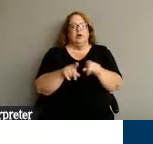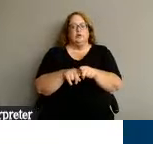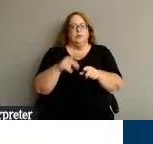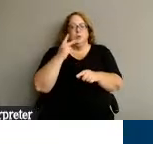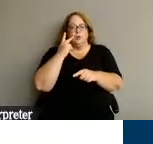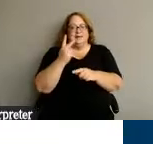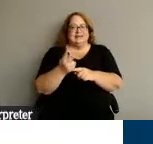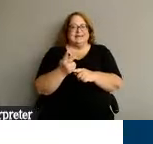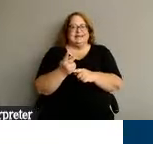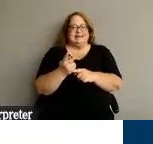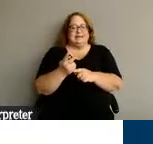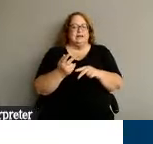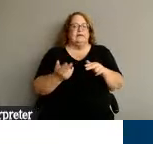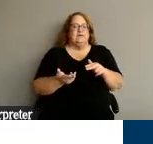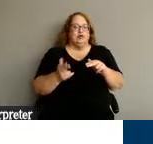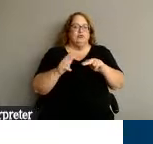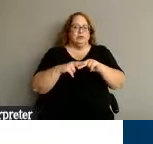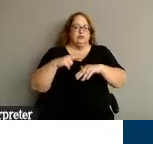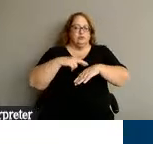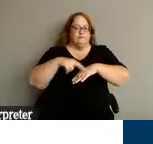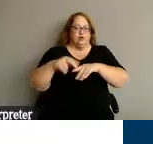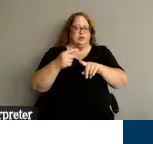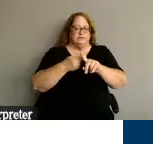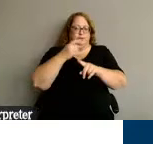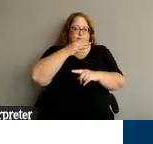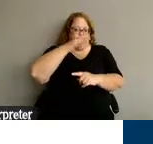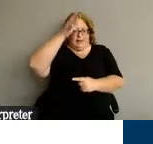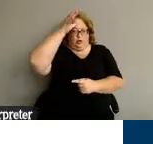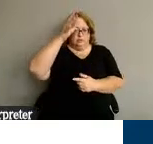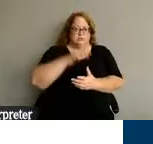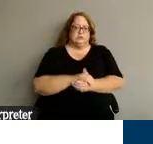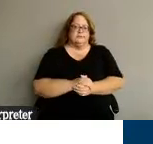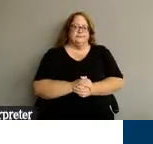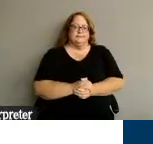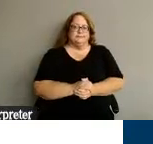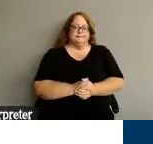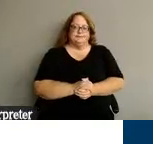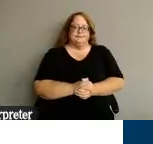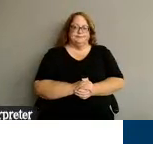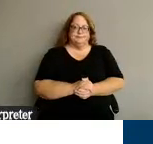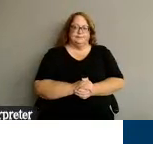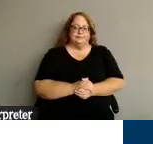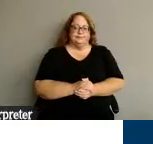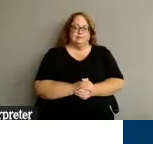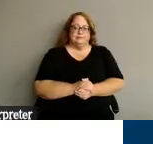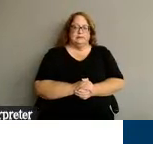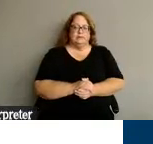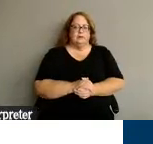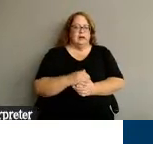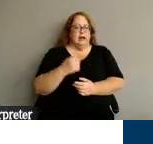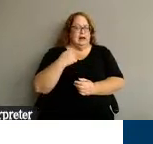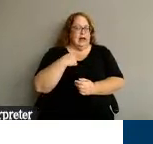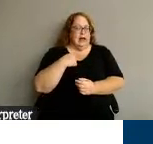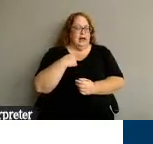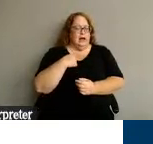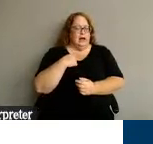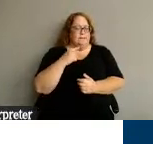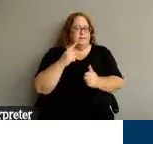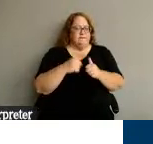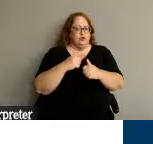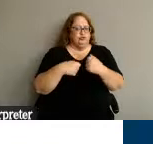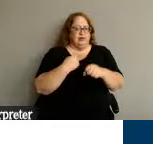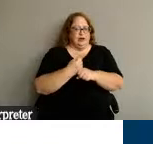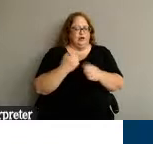also seen an increase of referrals from parents. And I did present, my first year here was